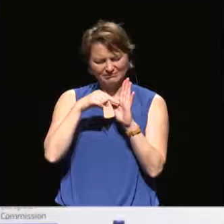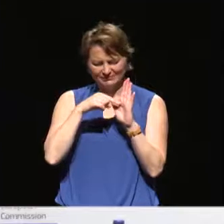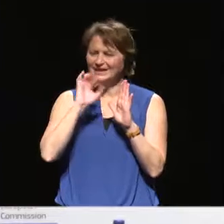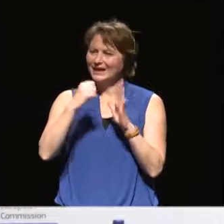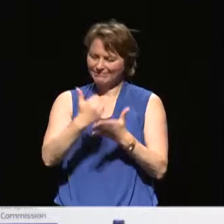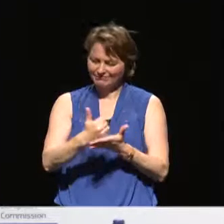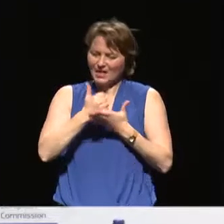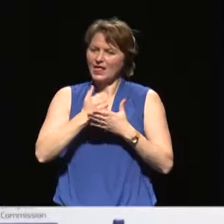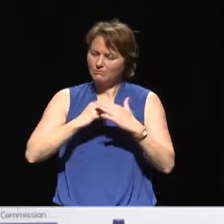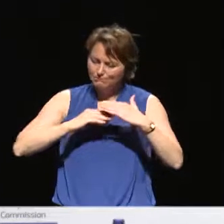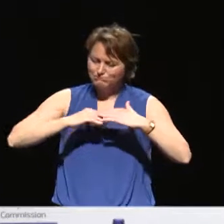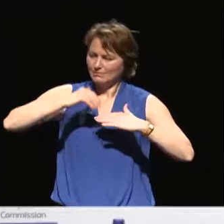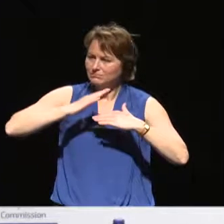and